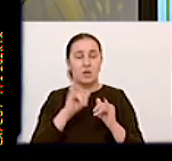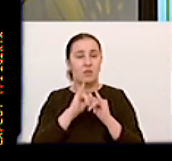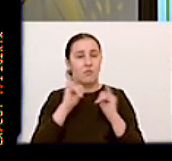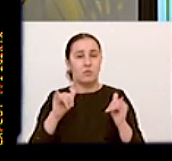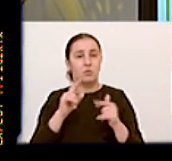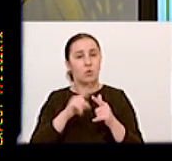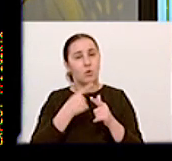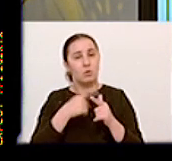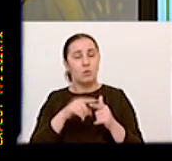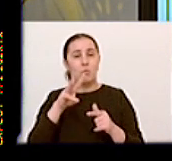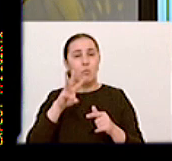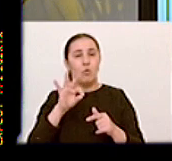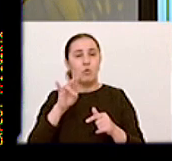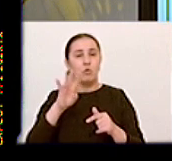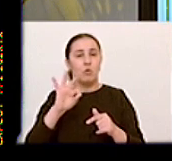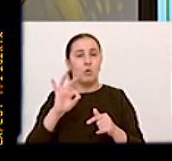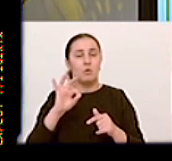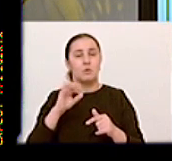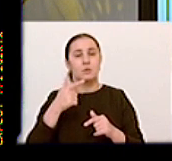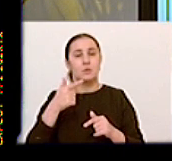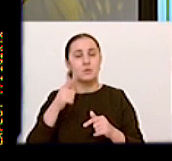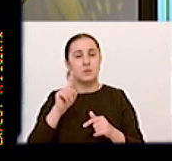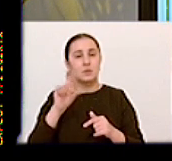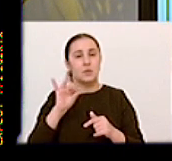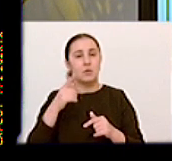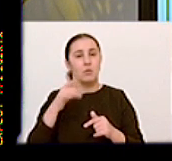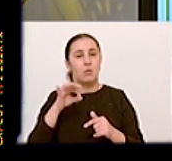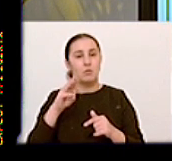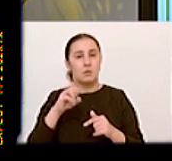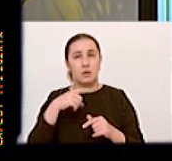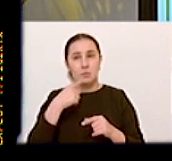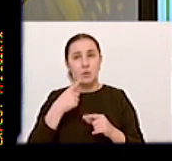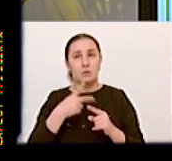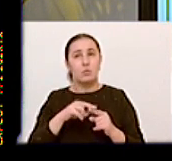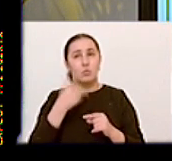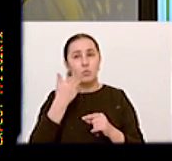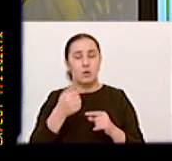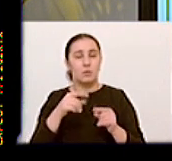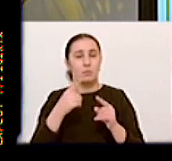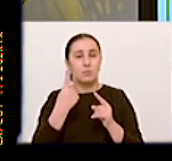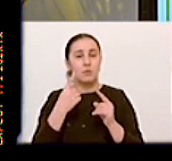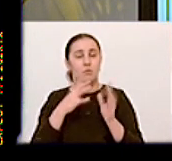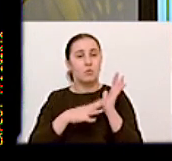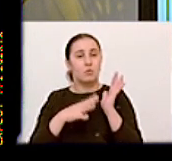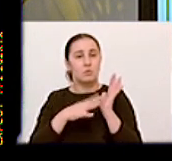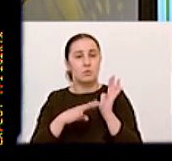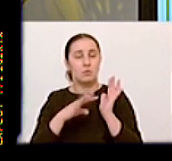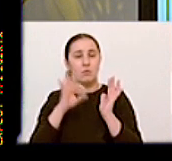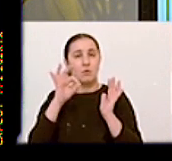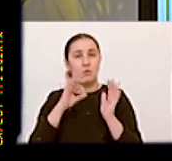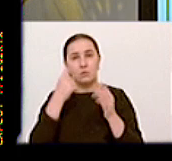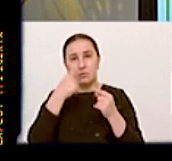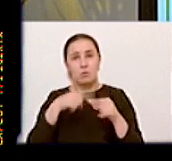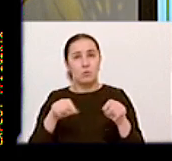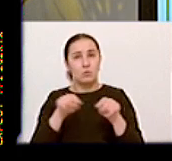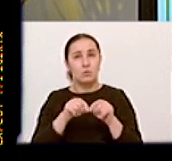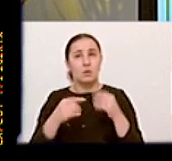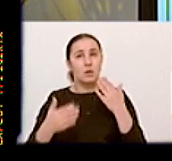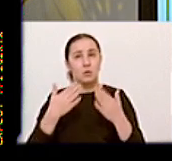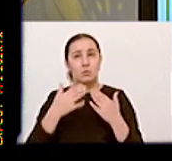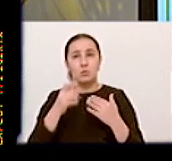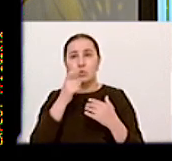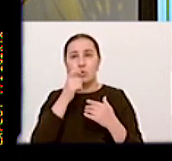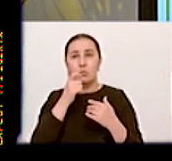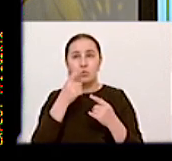rivojlangan yoki monozigotali egizaklar deb ataladi. Ular bir-biriga 90%ga o'xshaydi. Agar